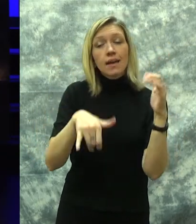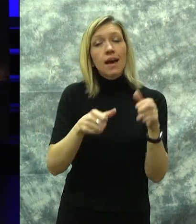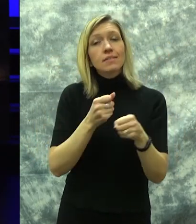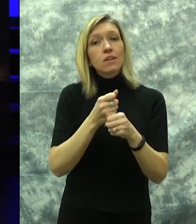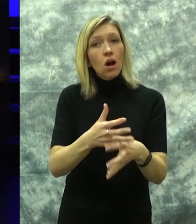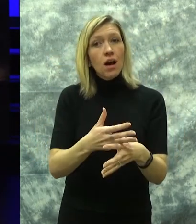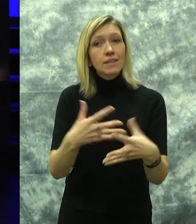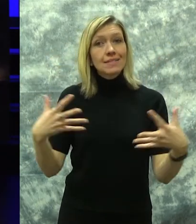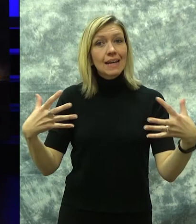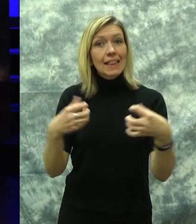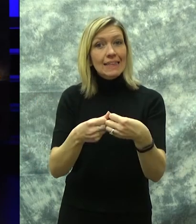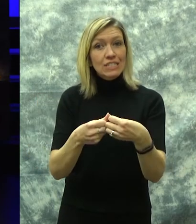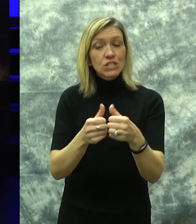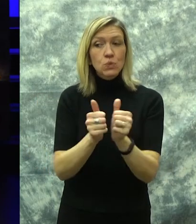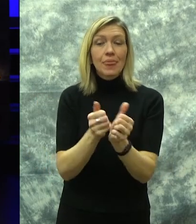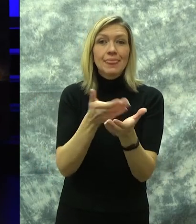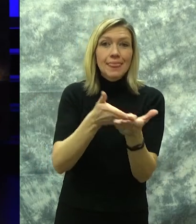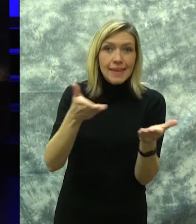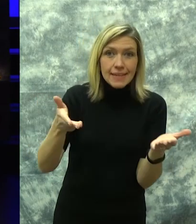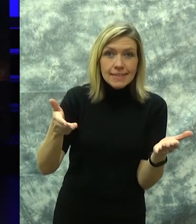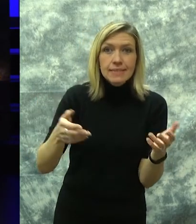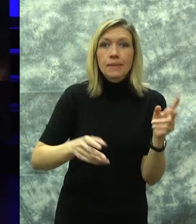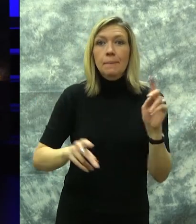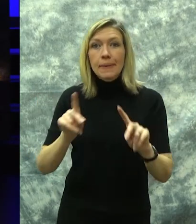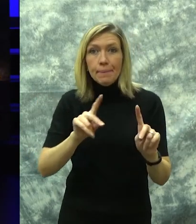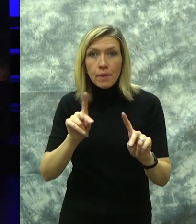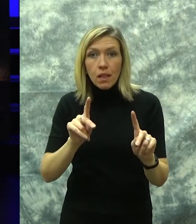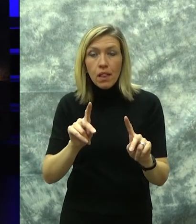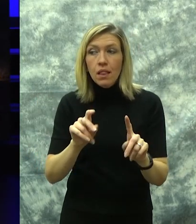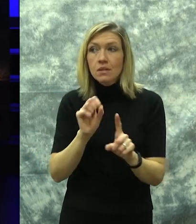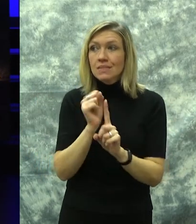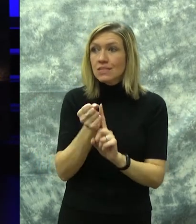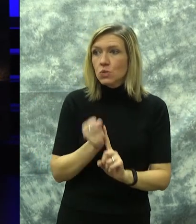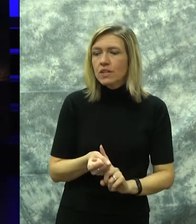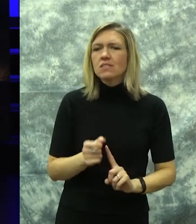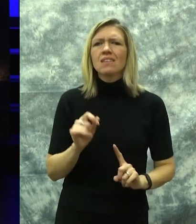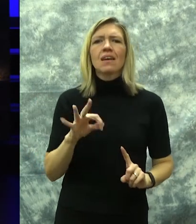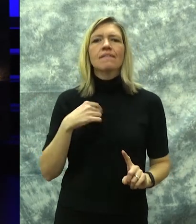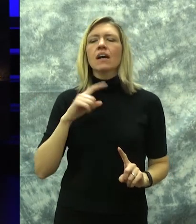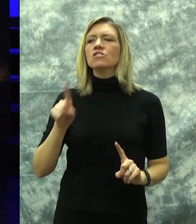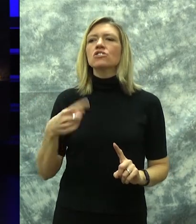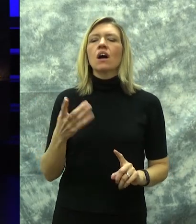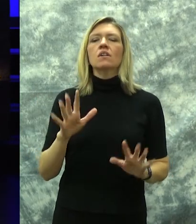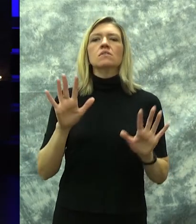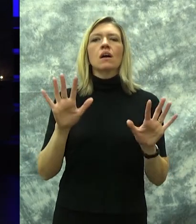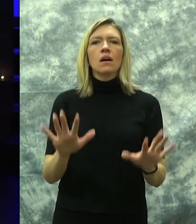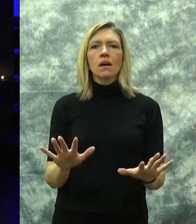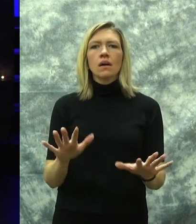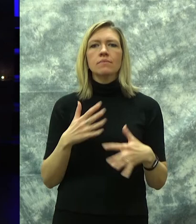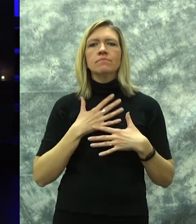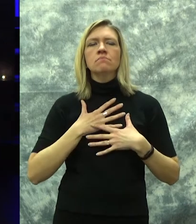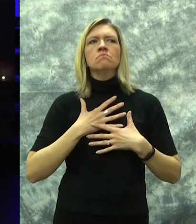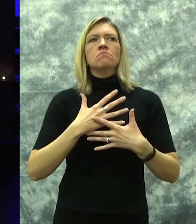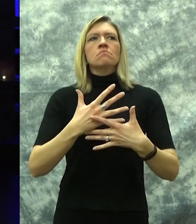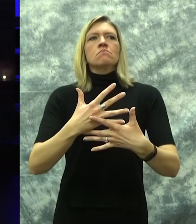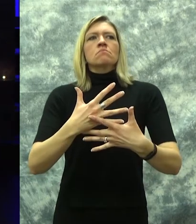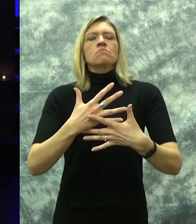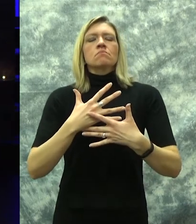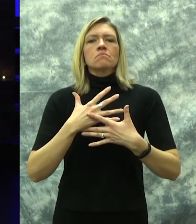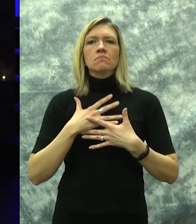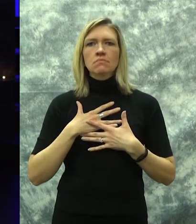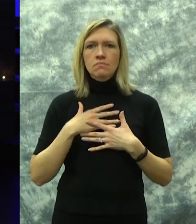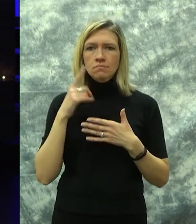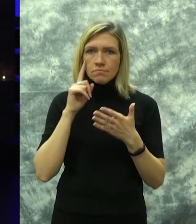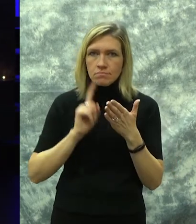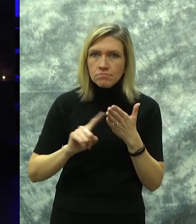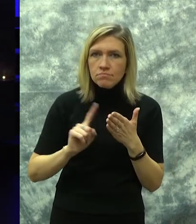with things and people and situations that, had I just taken a deep breath and maybe investigated a little more, challenged myself